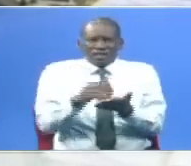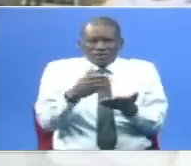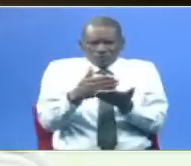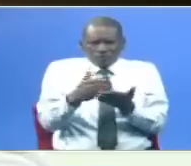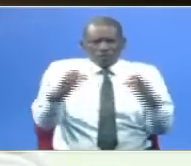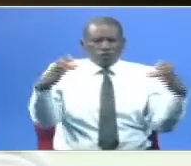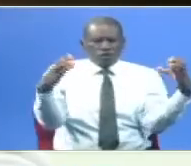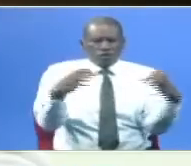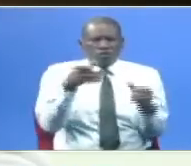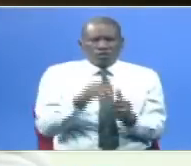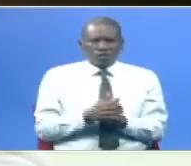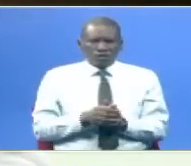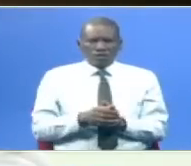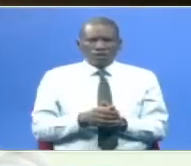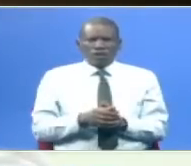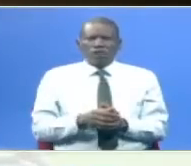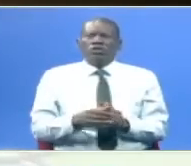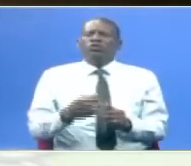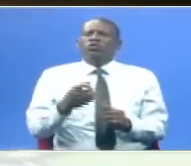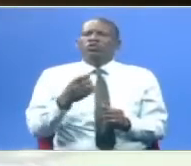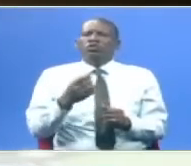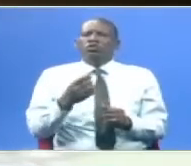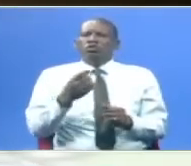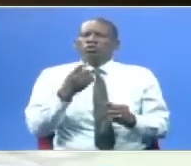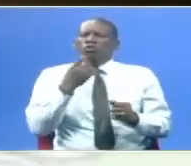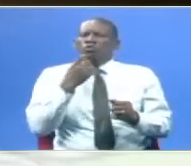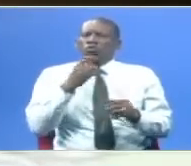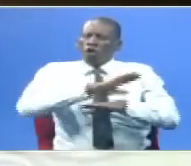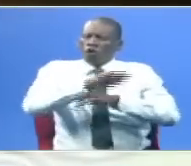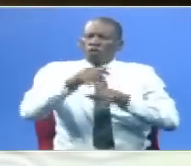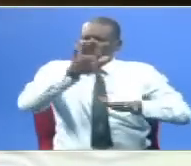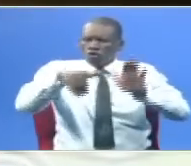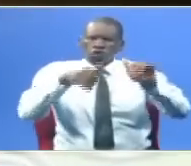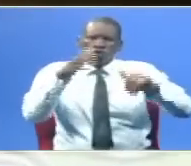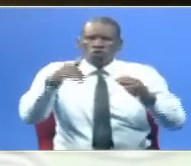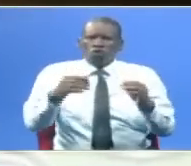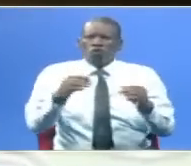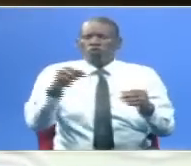the team. The guys brought to Gatondo by Moi, 95,